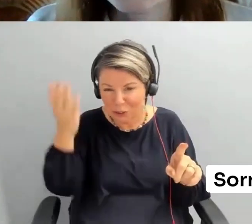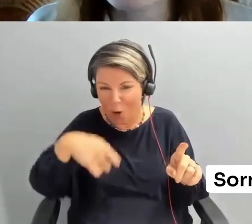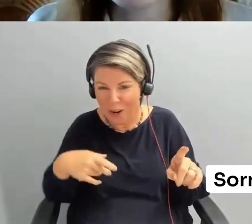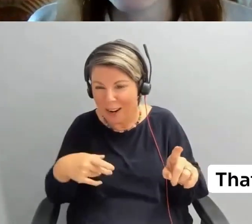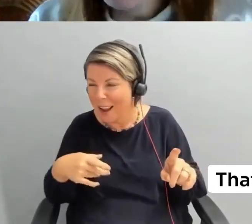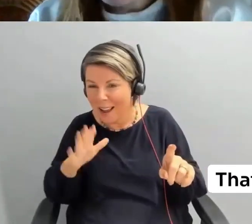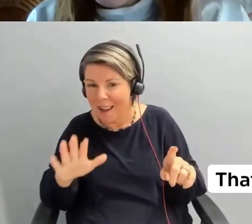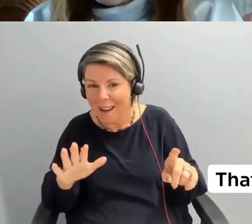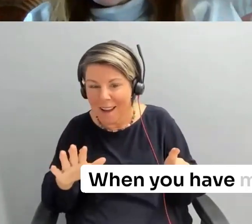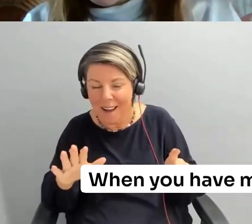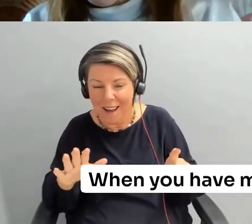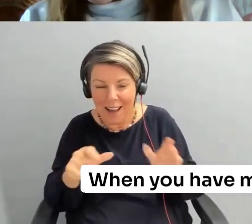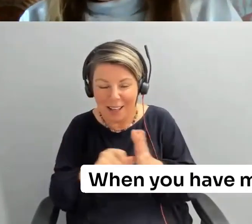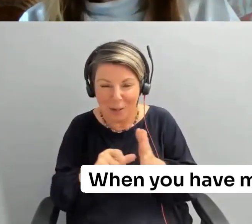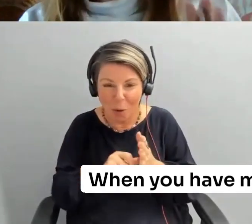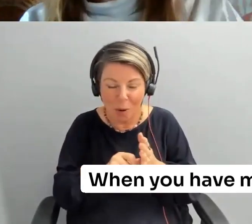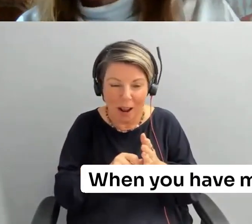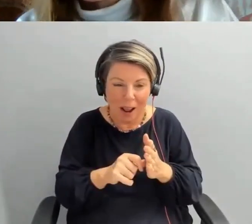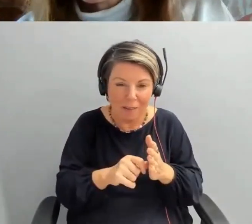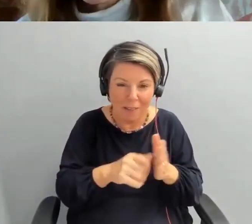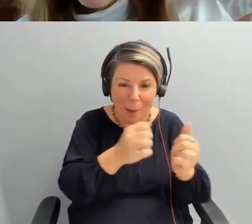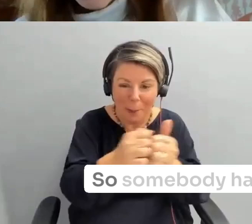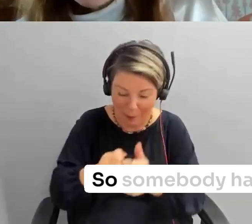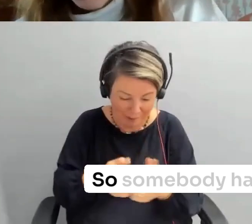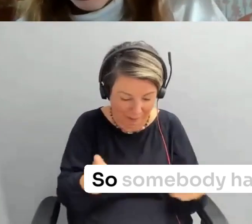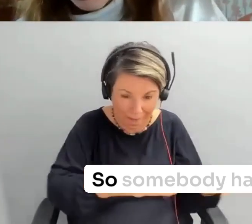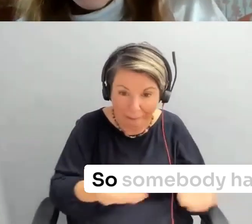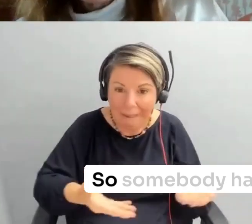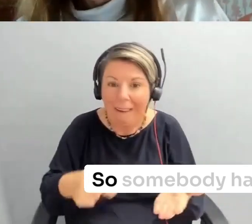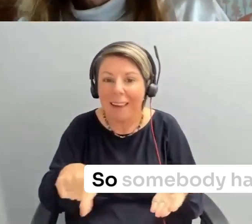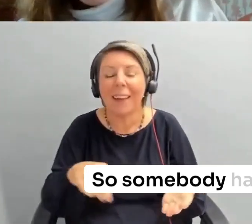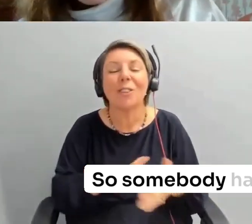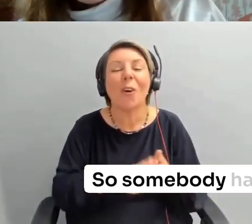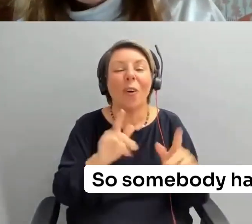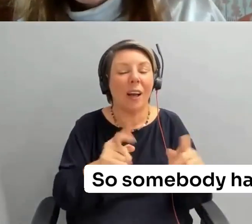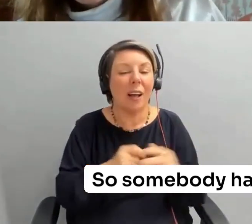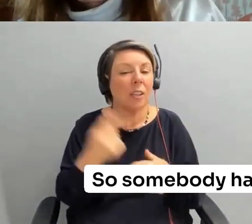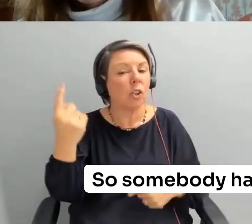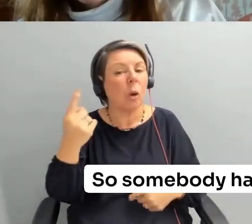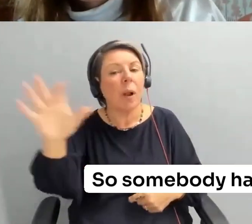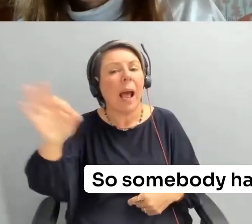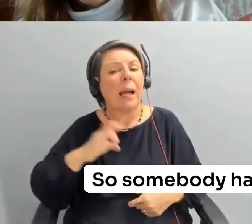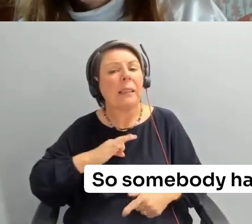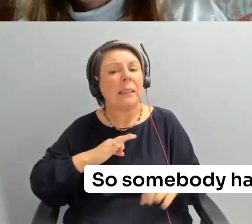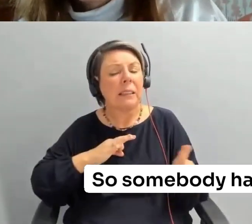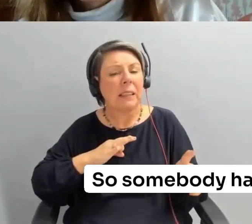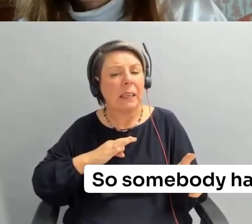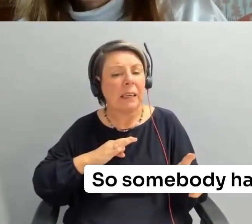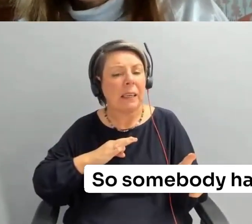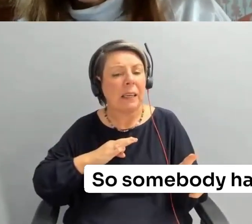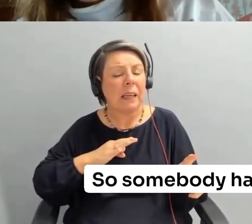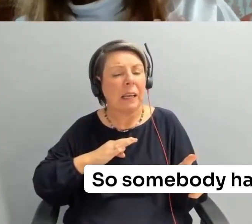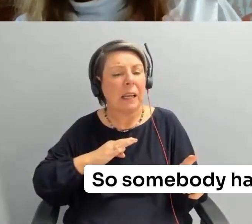2 seconds. That's the problem. You have multiple pieces of paper here. Yes. So somebody has asked around